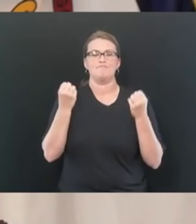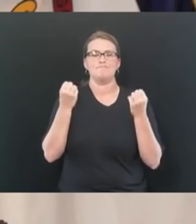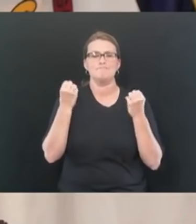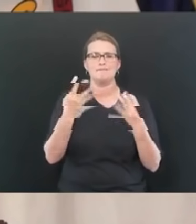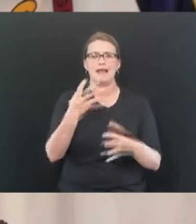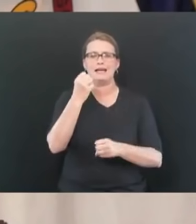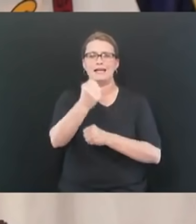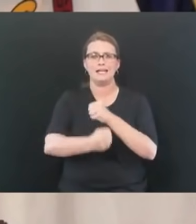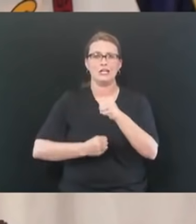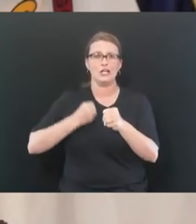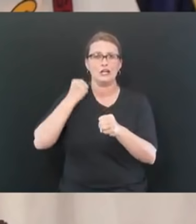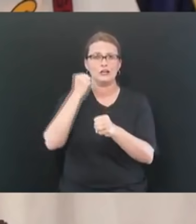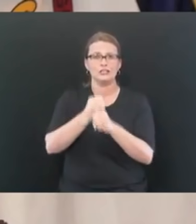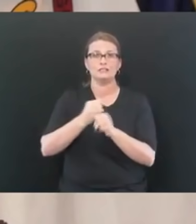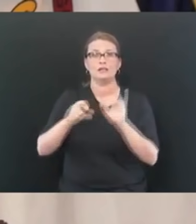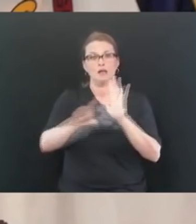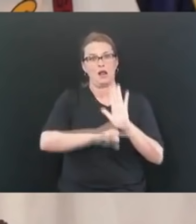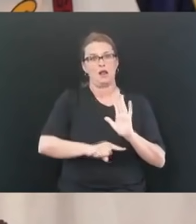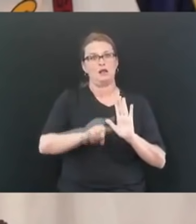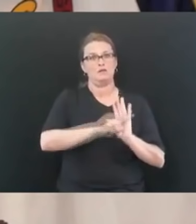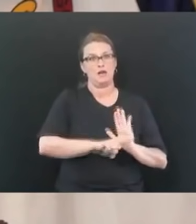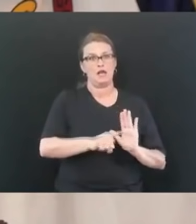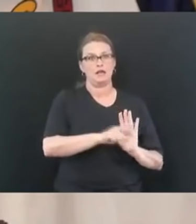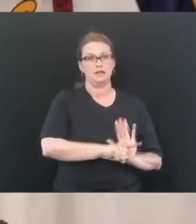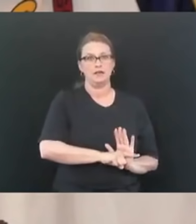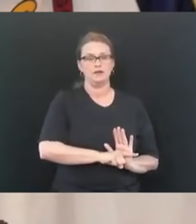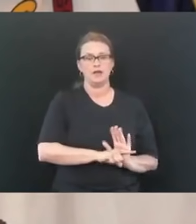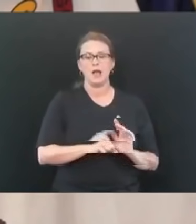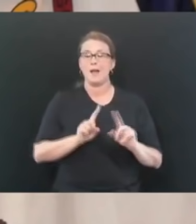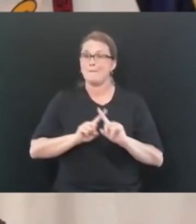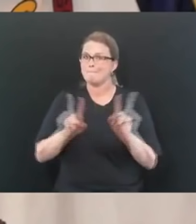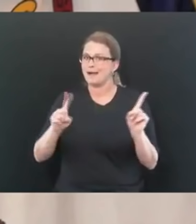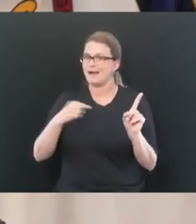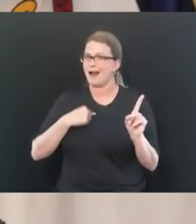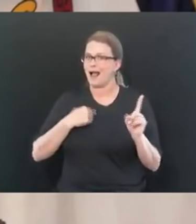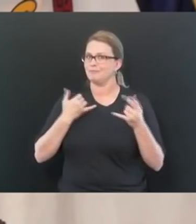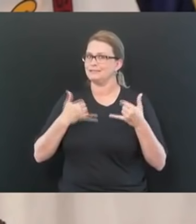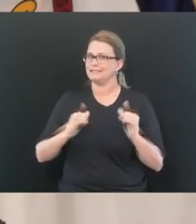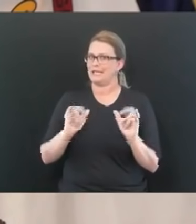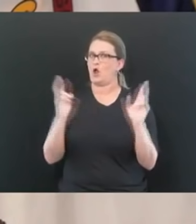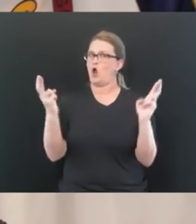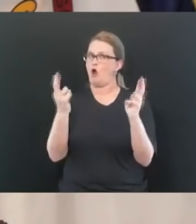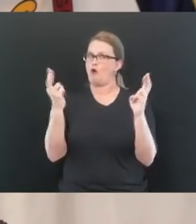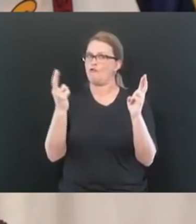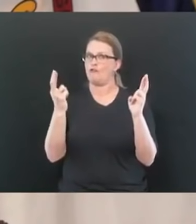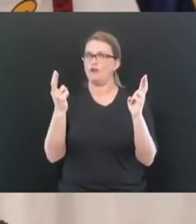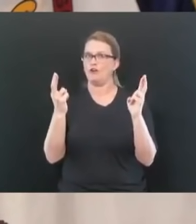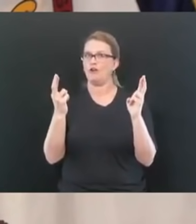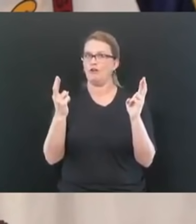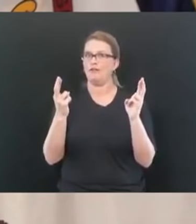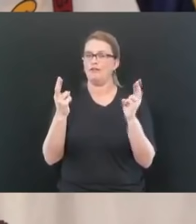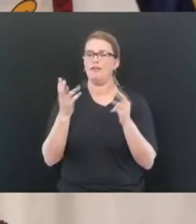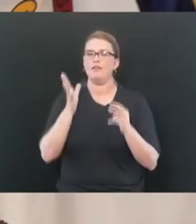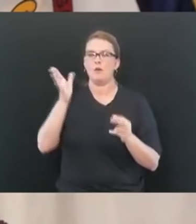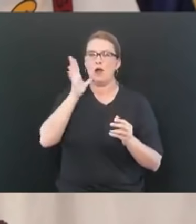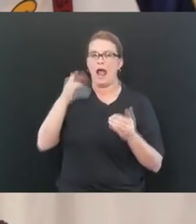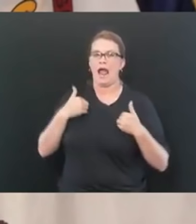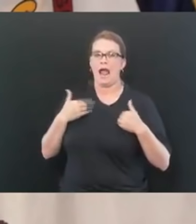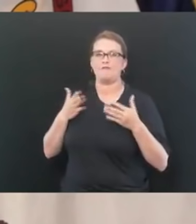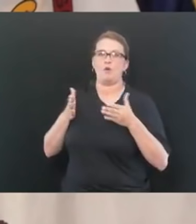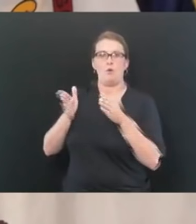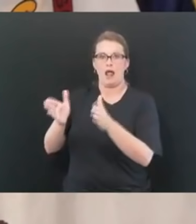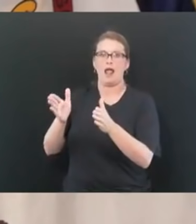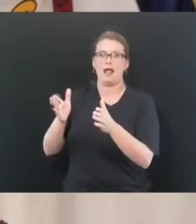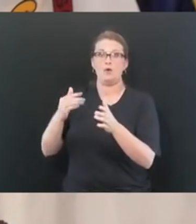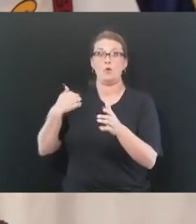pension liabilities and things like that. I am still very, very hopeful that there's going to be some methodology to where we can